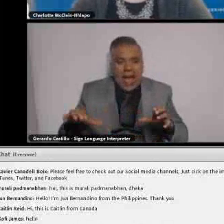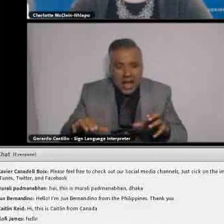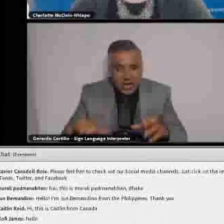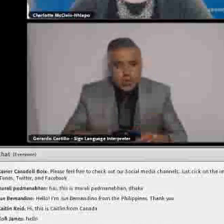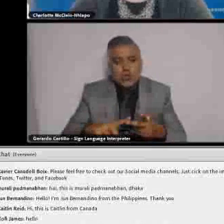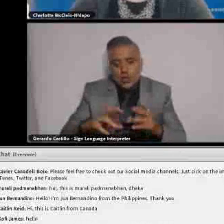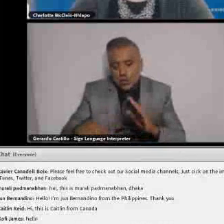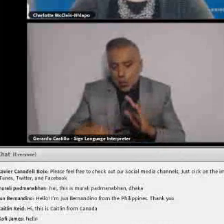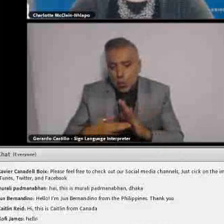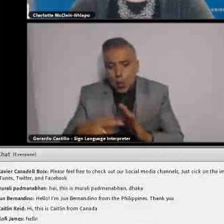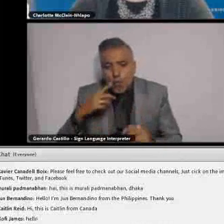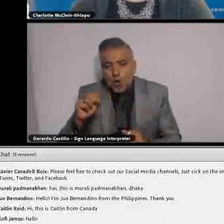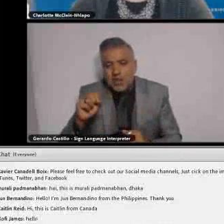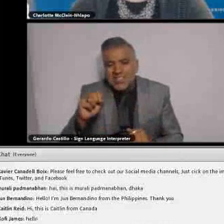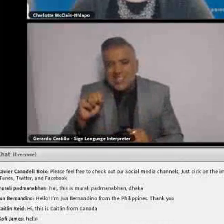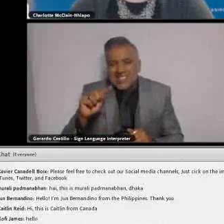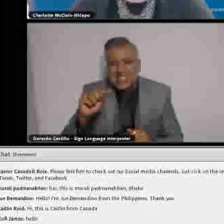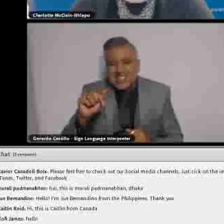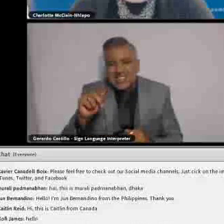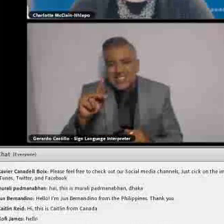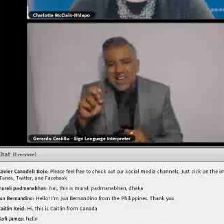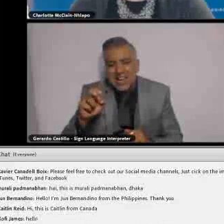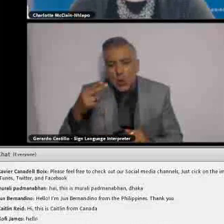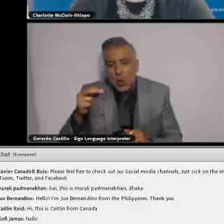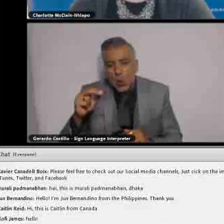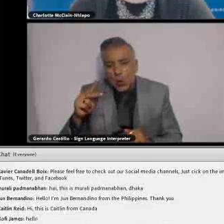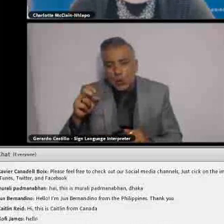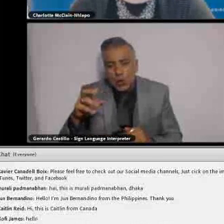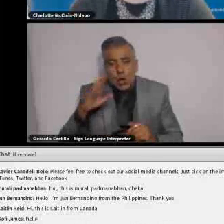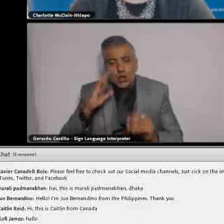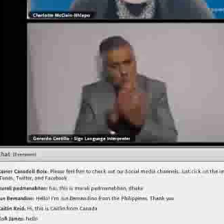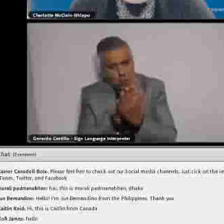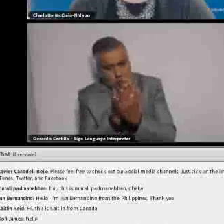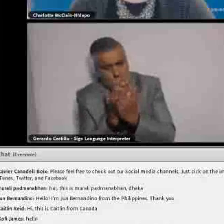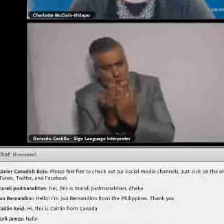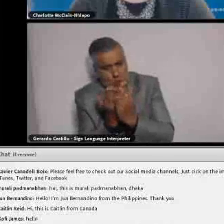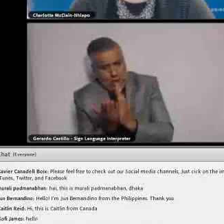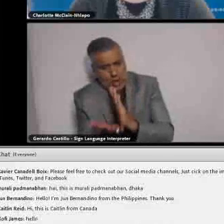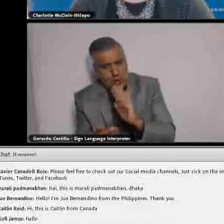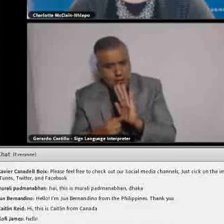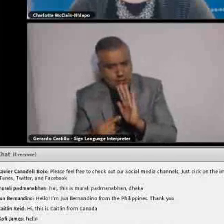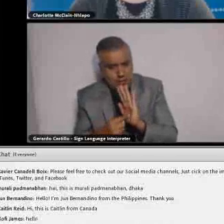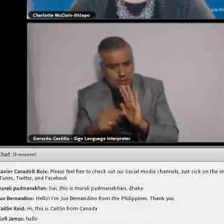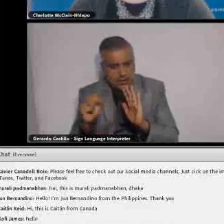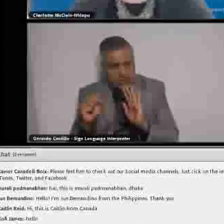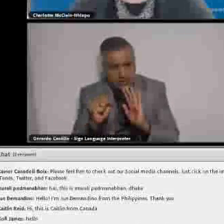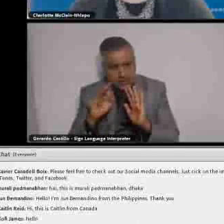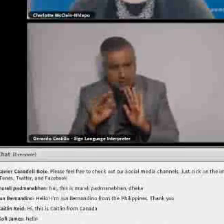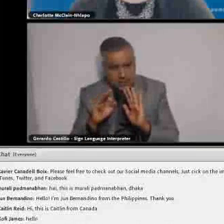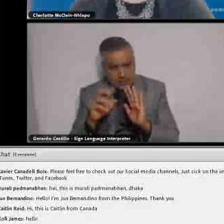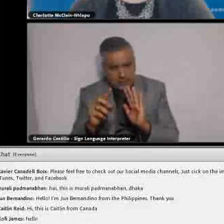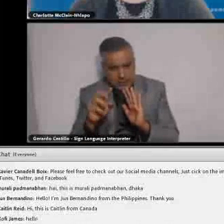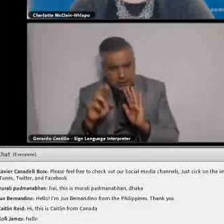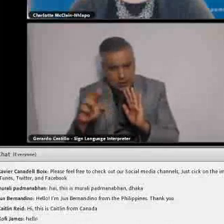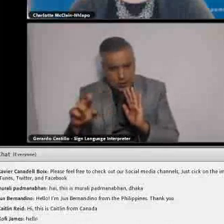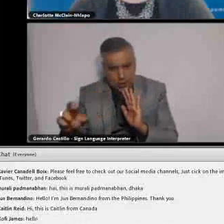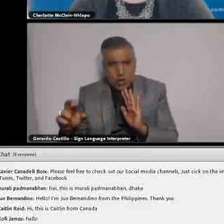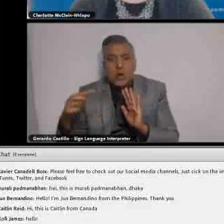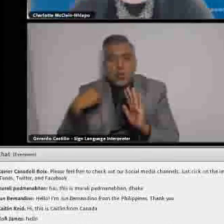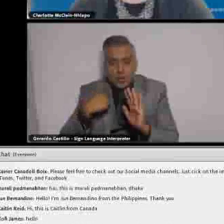stakeholders. So throughout every section, there's a legitimization, a formalization of the role